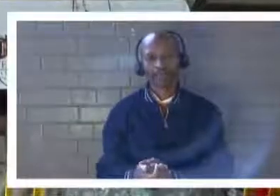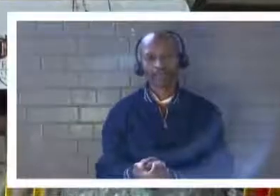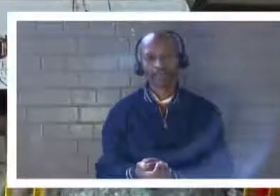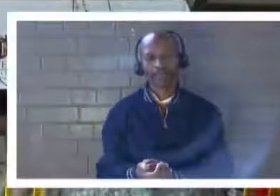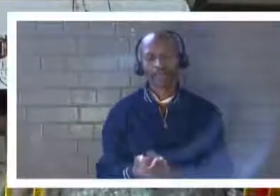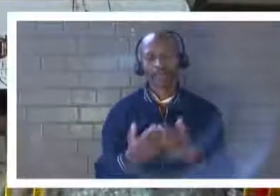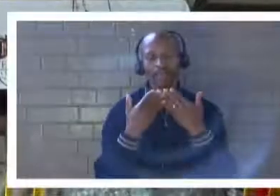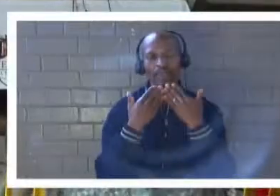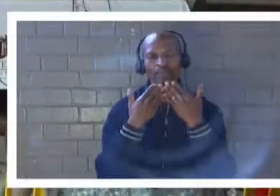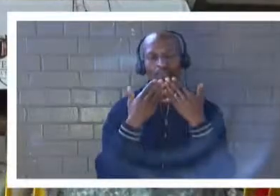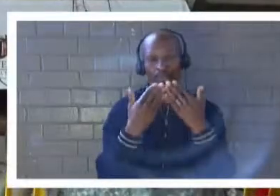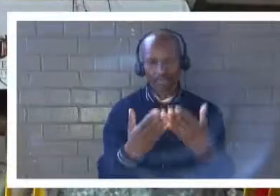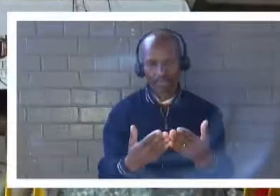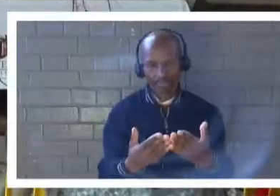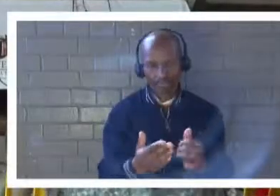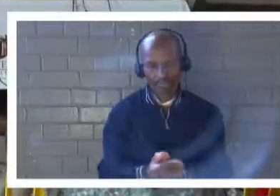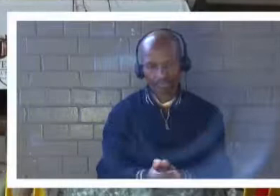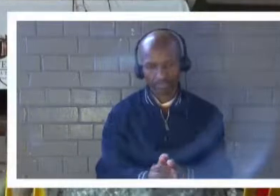Thank you,